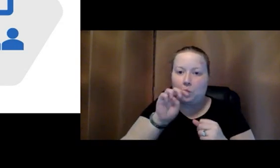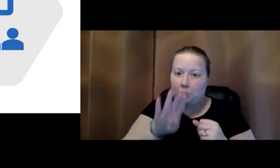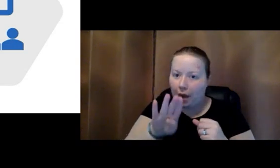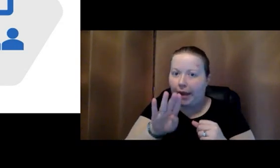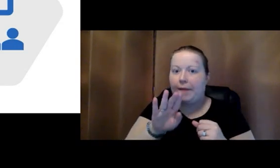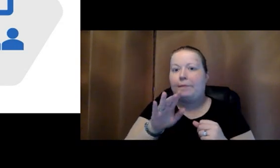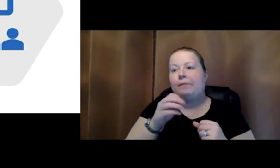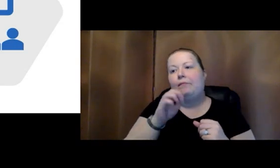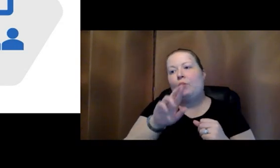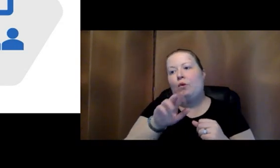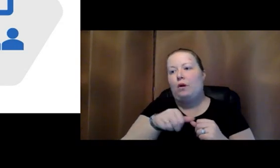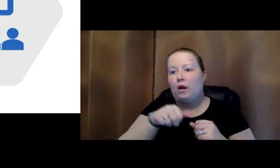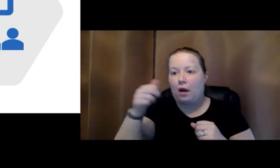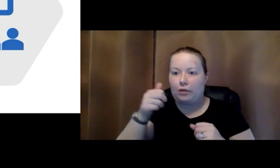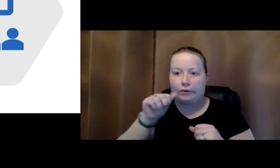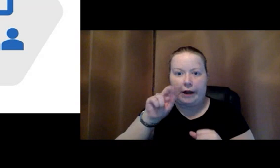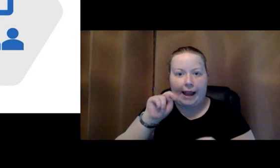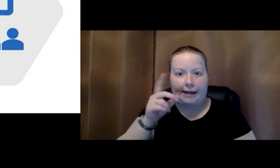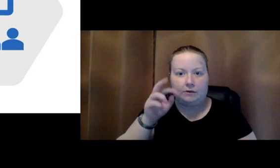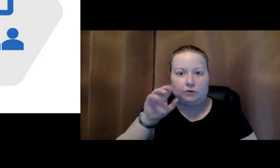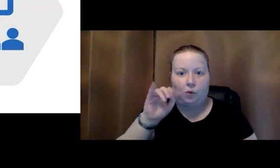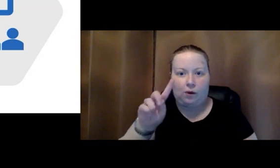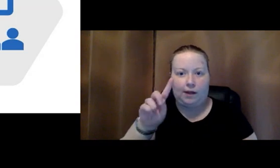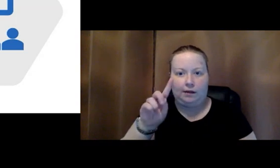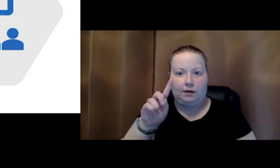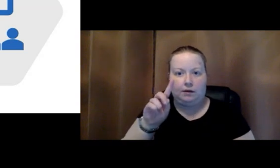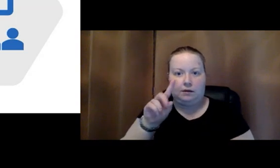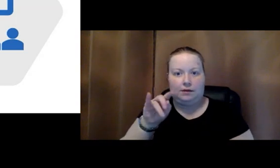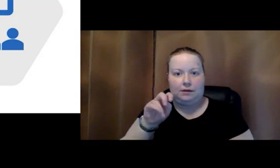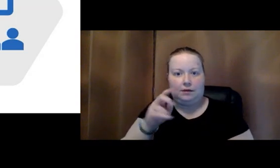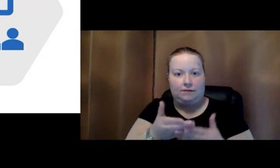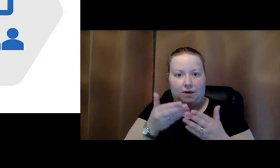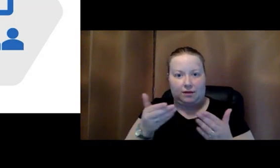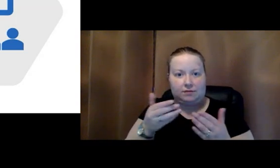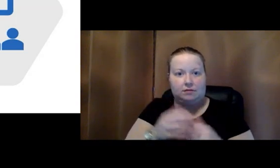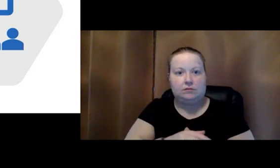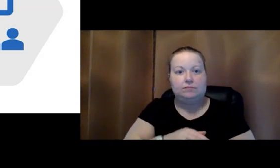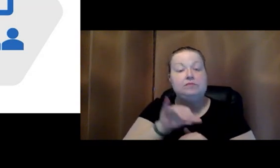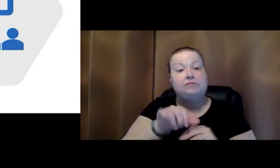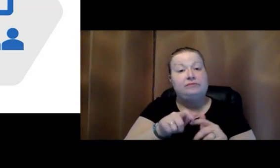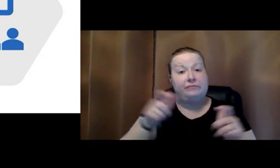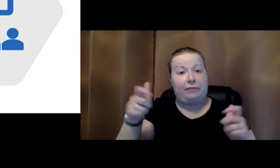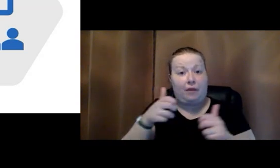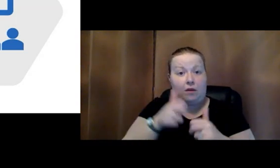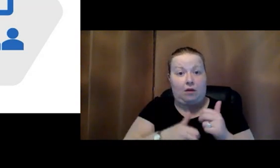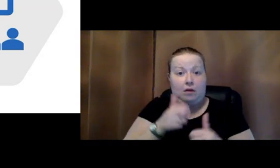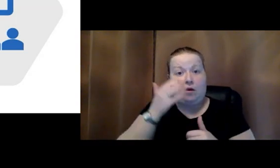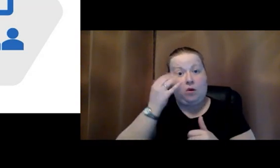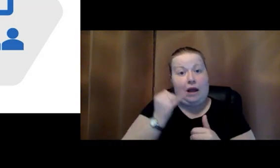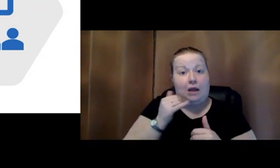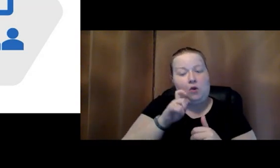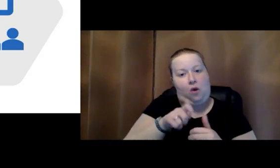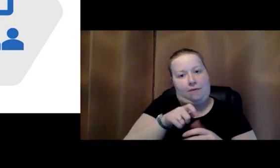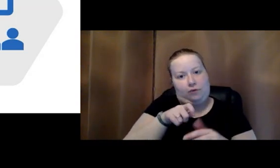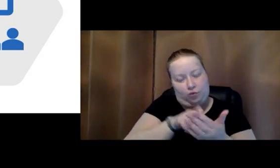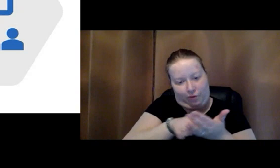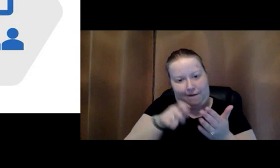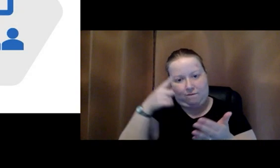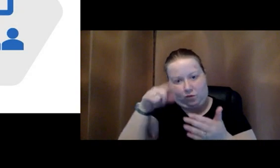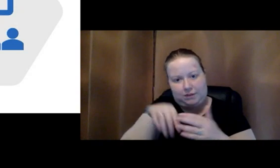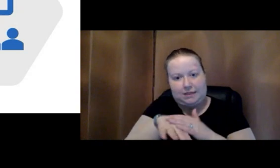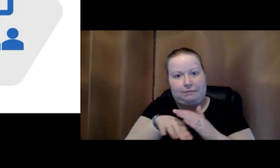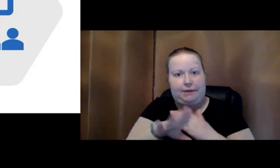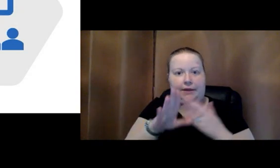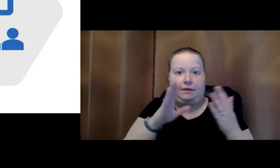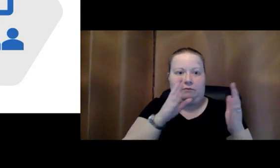and on other devices, et cetera, et cetera. That's a huge problem because it means you basically have to write things for accessibility across many